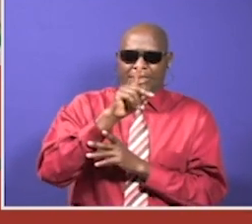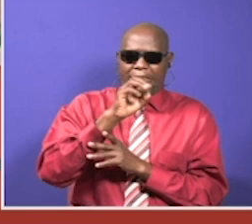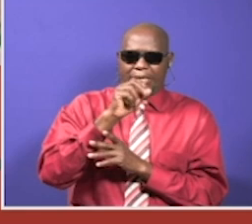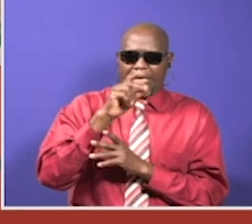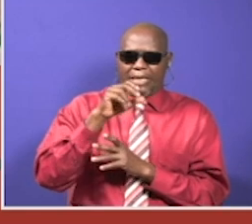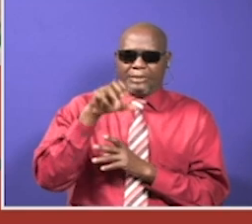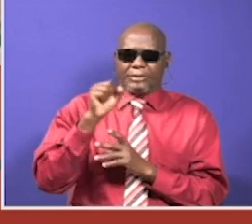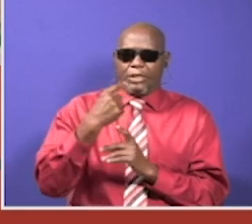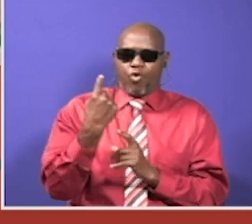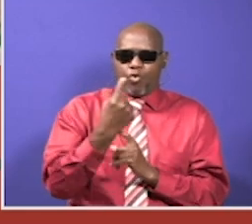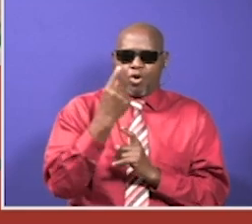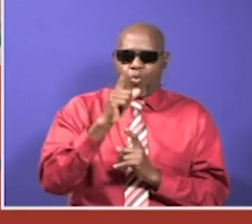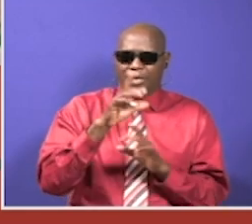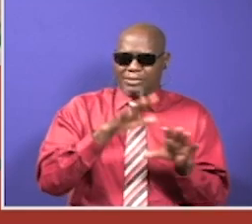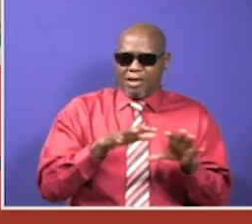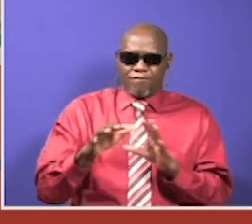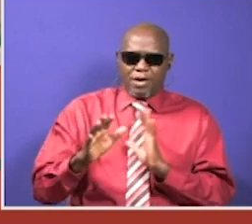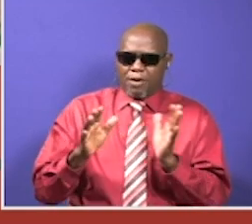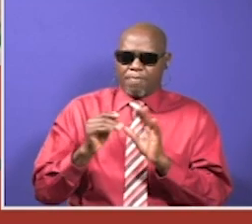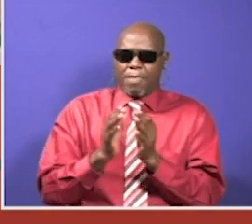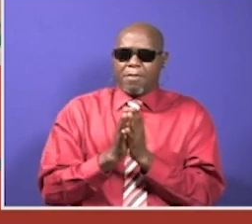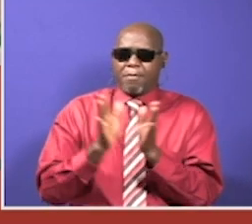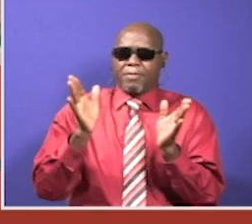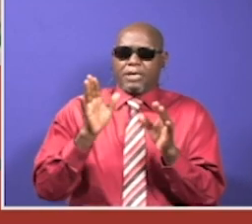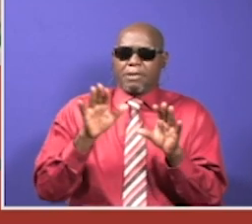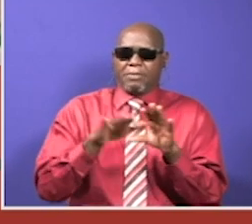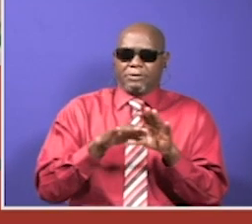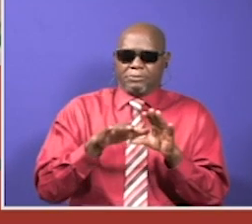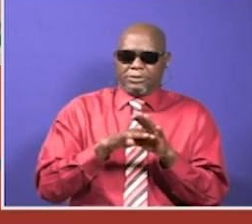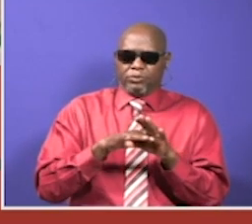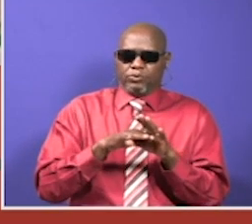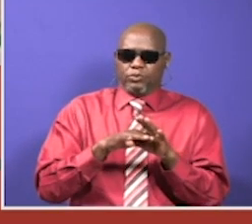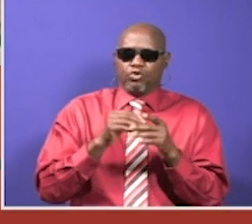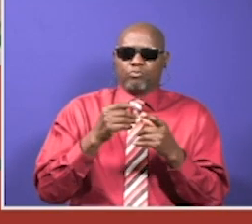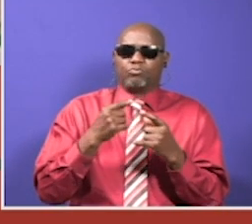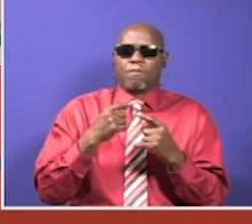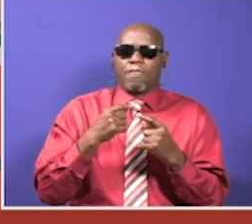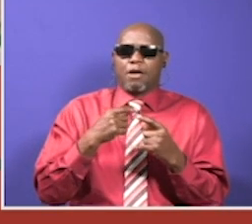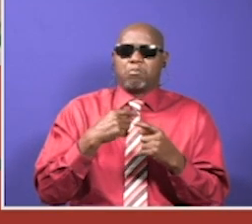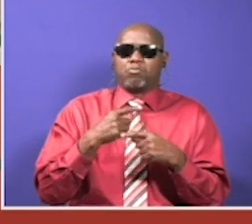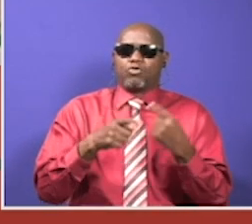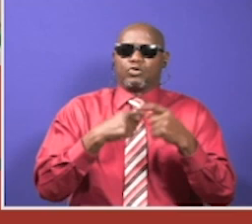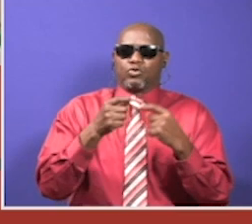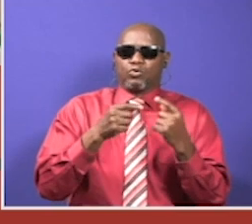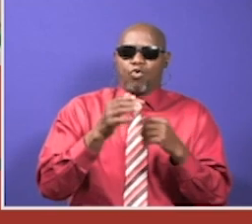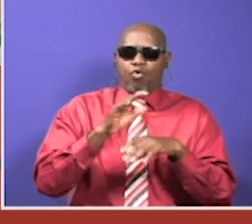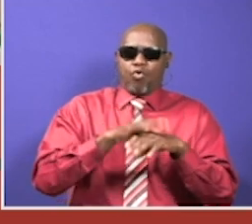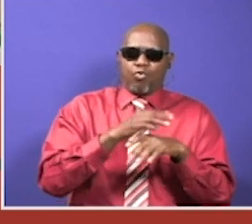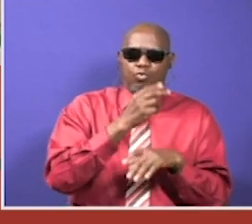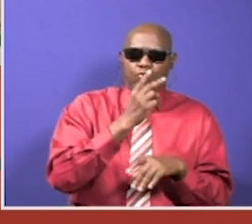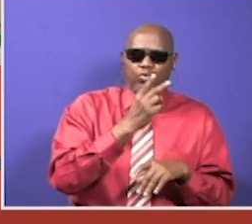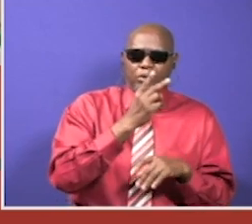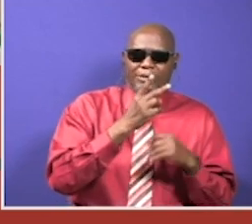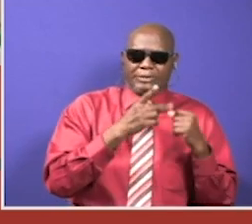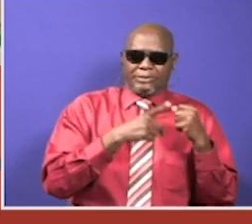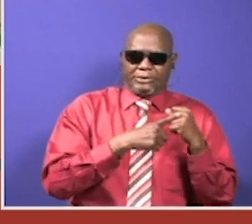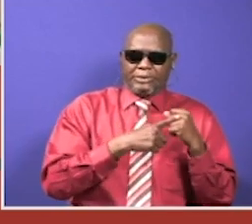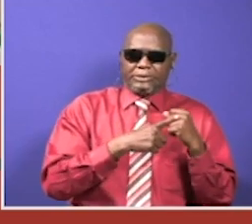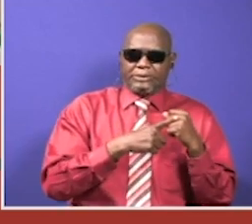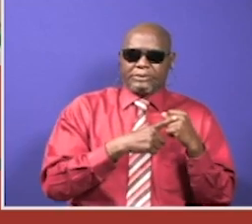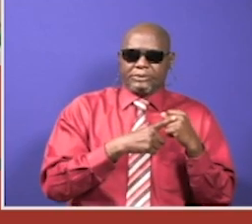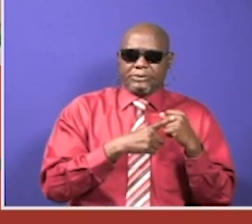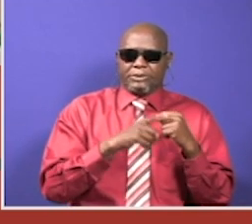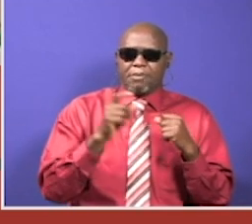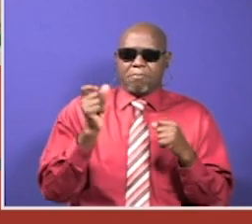victim. The public participation processes that were conducted on the 26th of February, we have